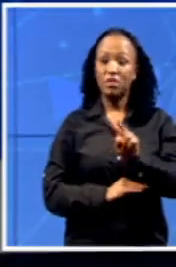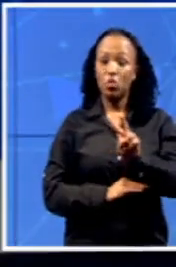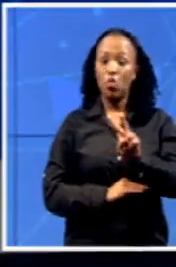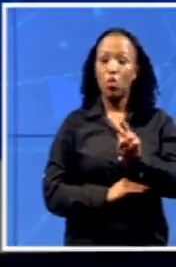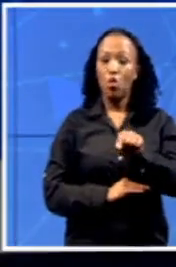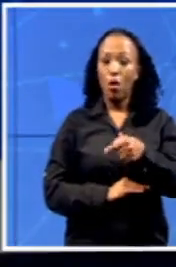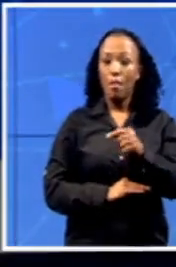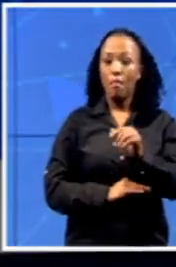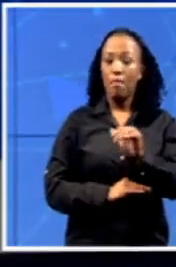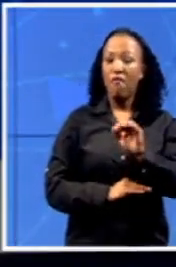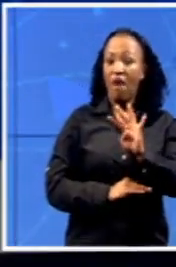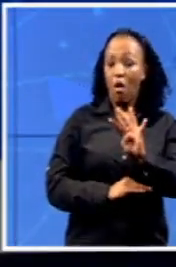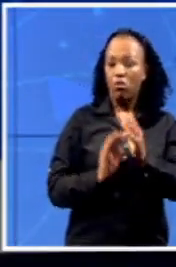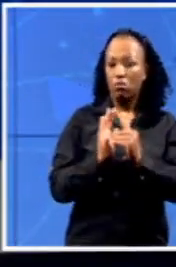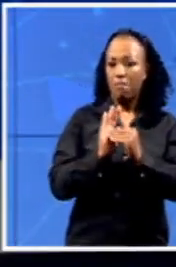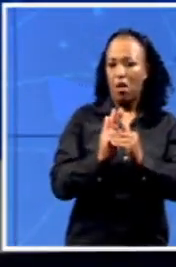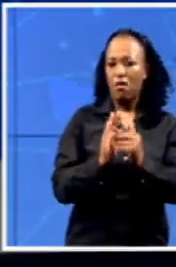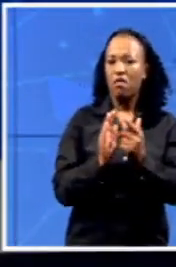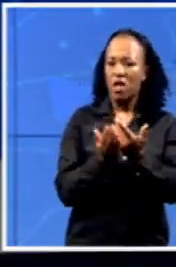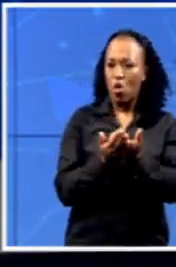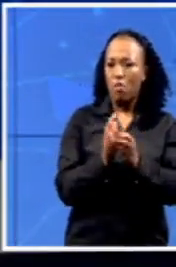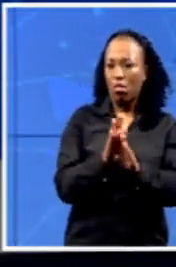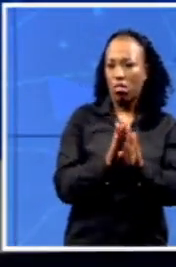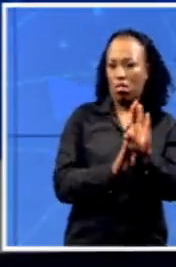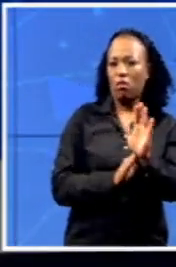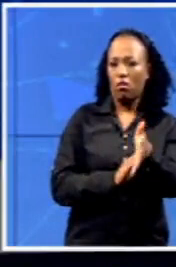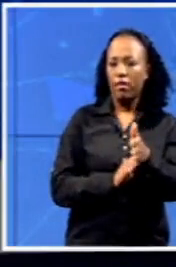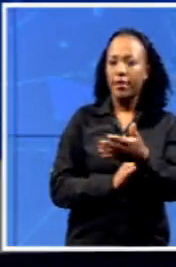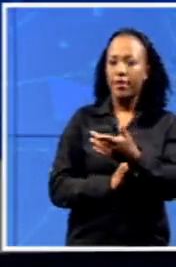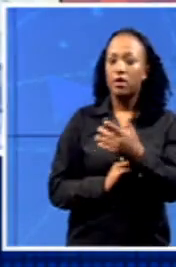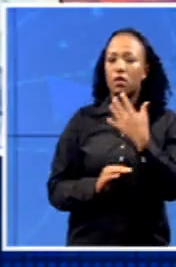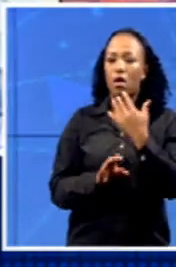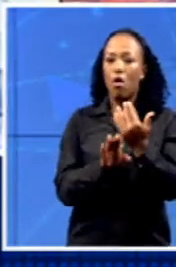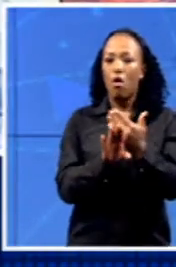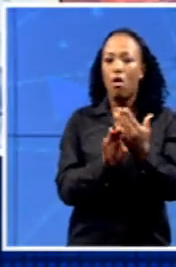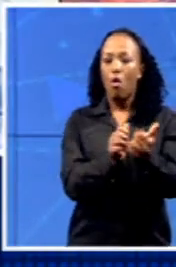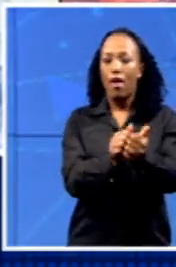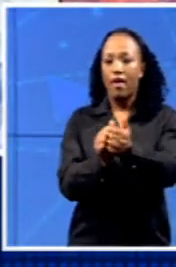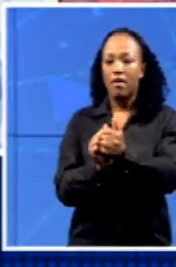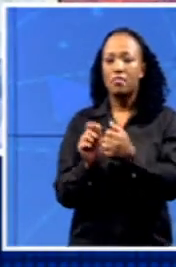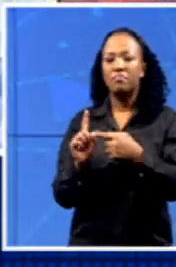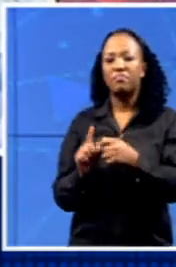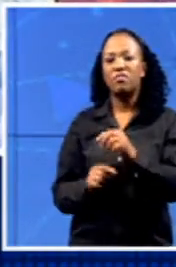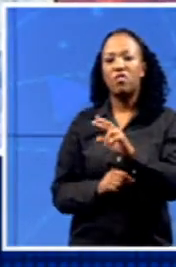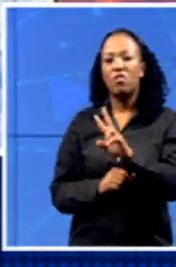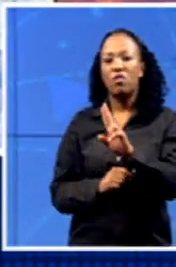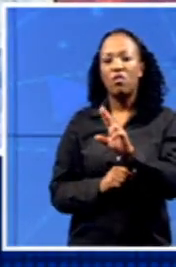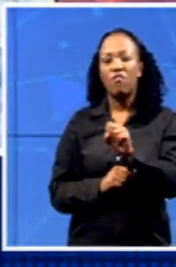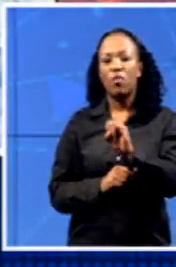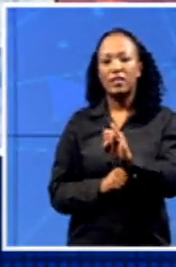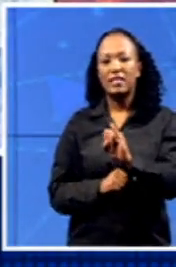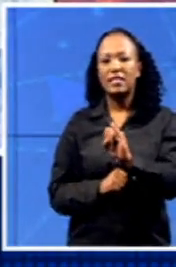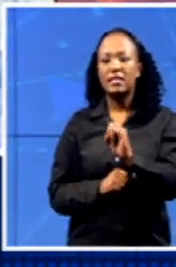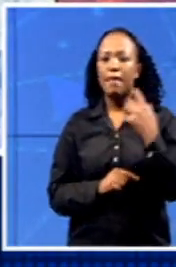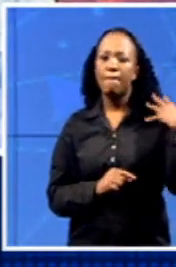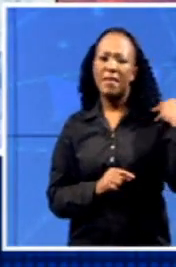72.5 million rand in income for the city's economy. For more on the story, let's cross live to our colleague Vusi Khumalo. Vusi, what did the Minister of Tourism